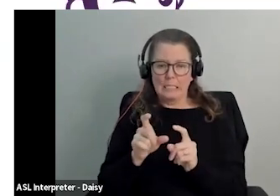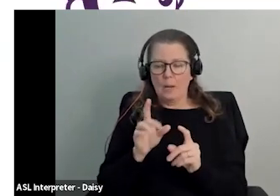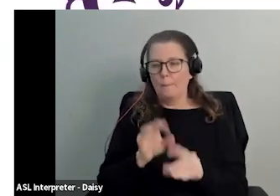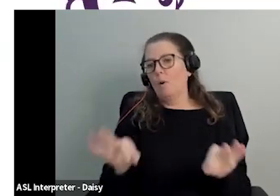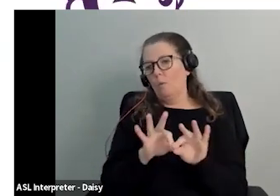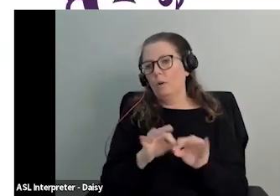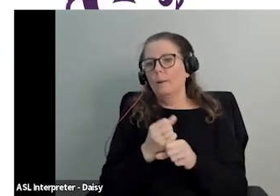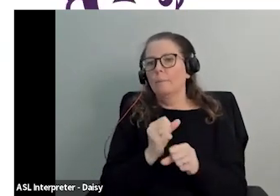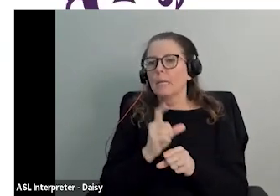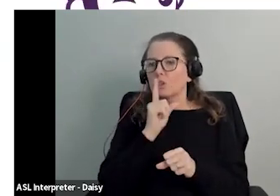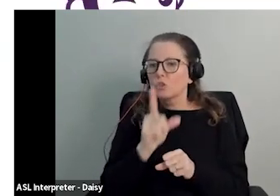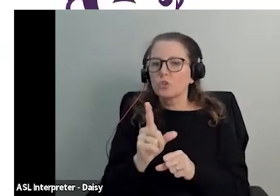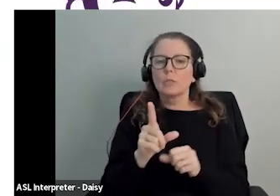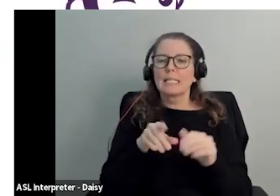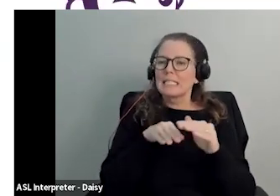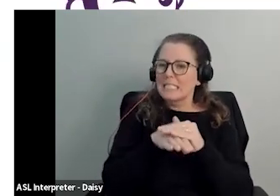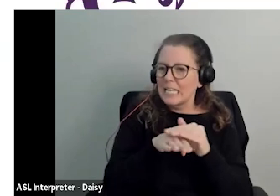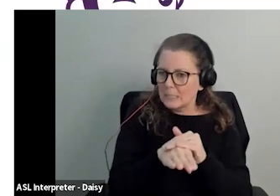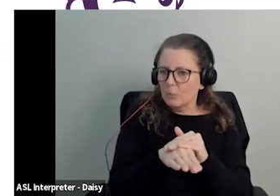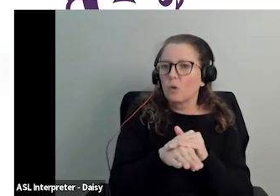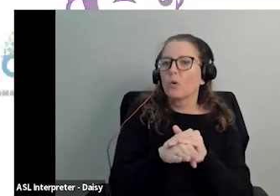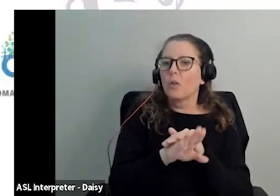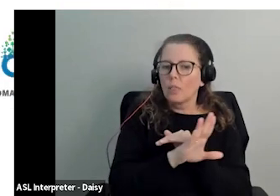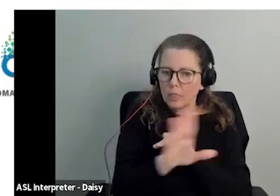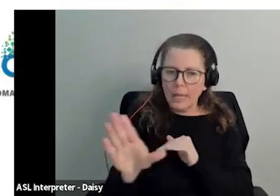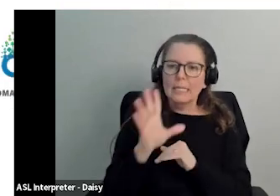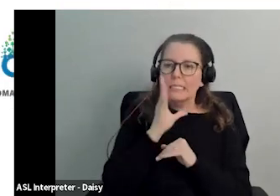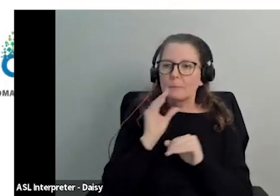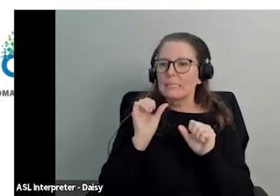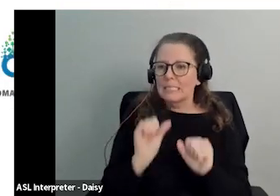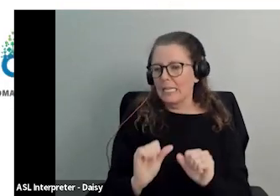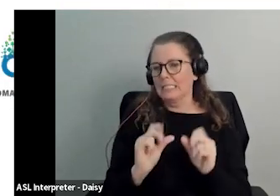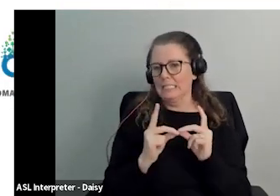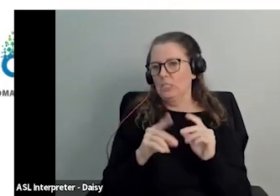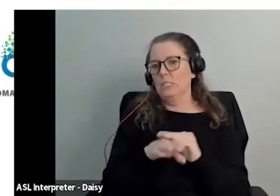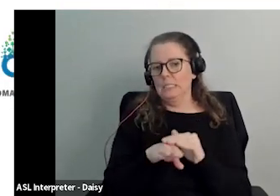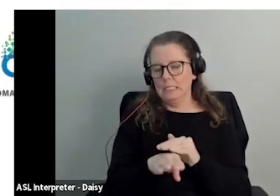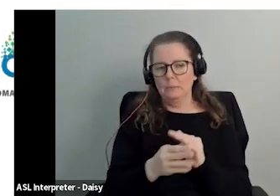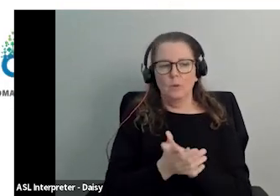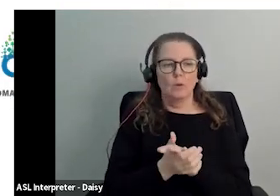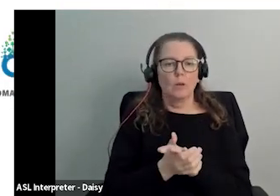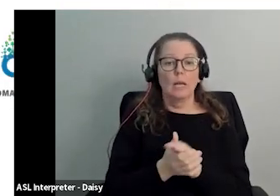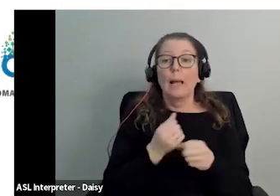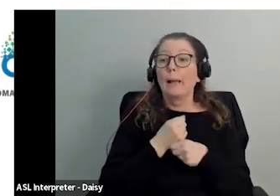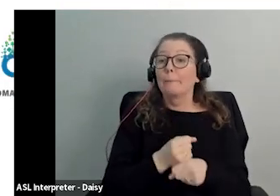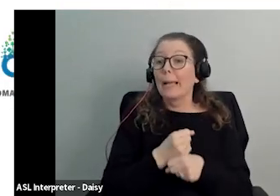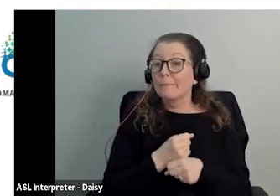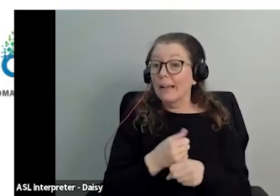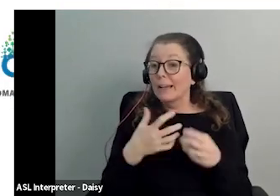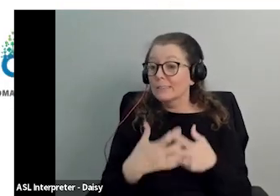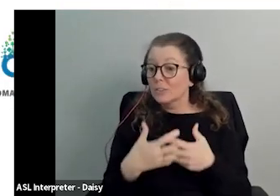we're creating accessible digital experiences. When it comes to manufacturing, how we're